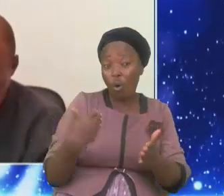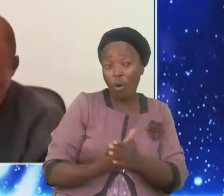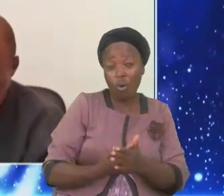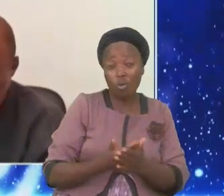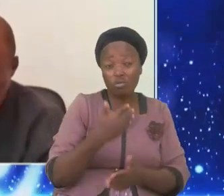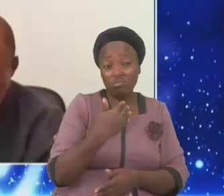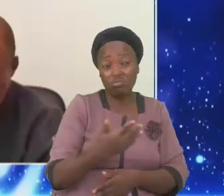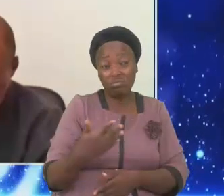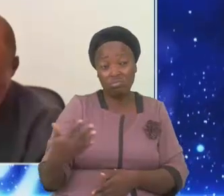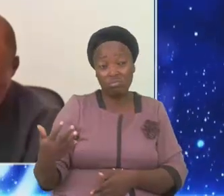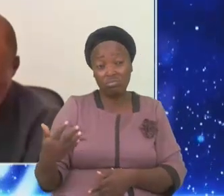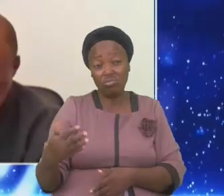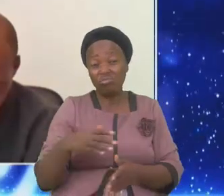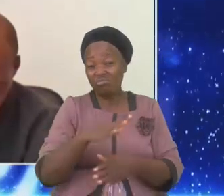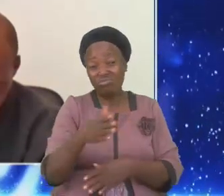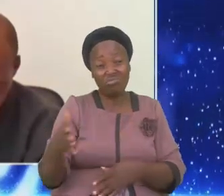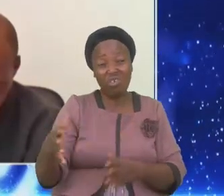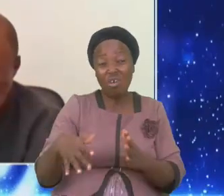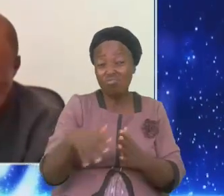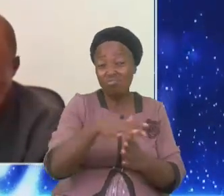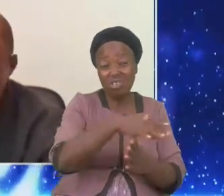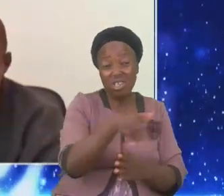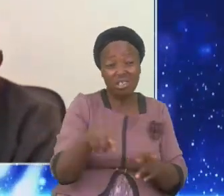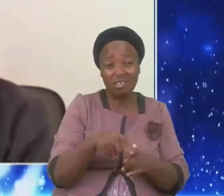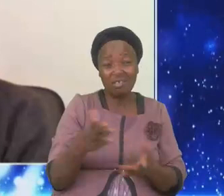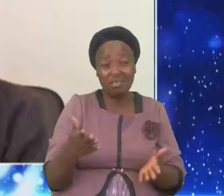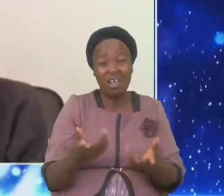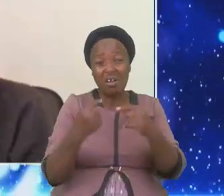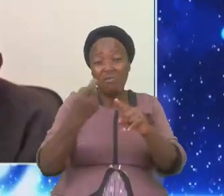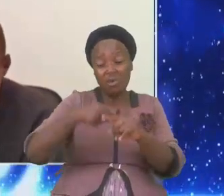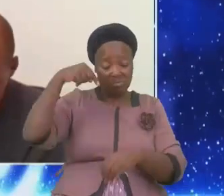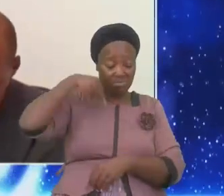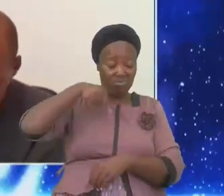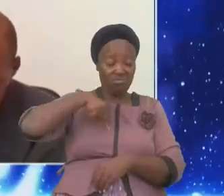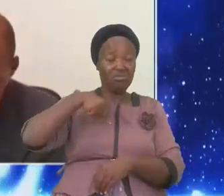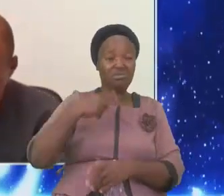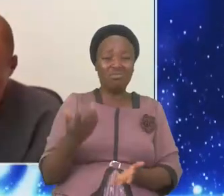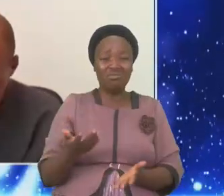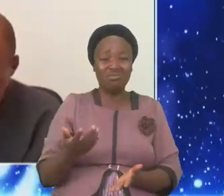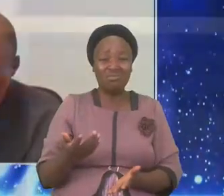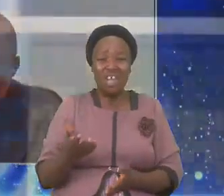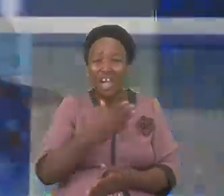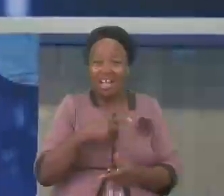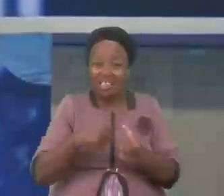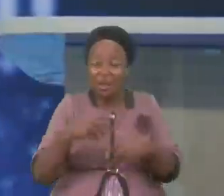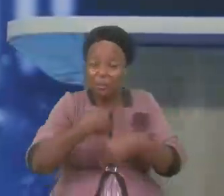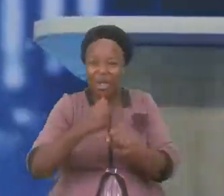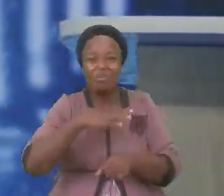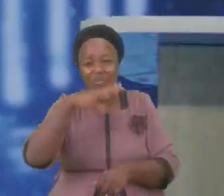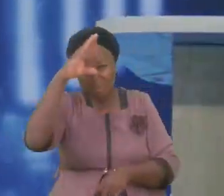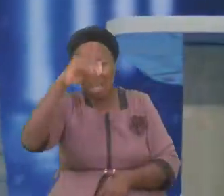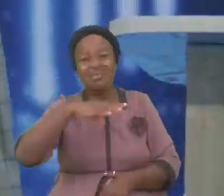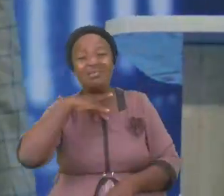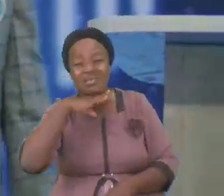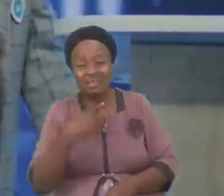you understand the language of Jesus, and he is the one that has the right language. The